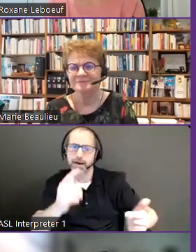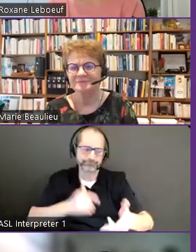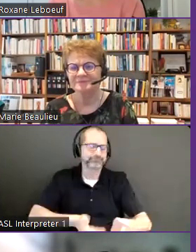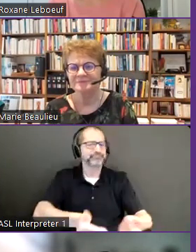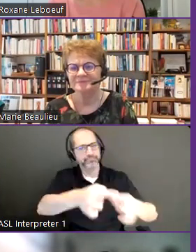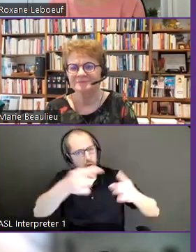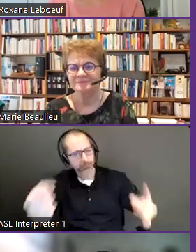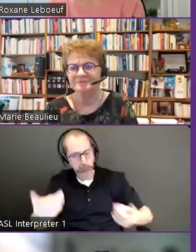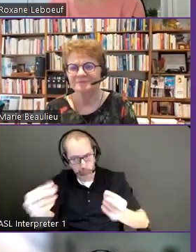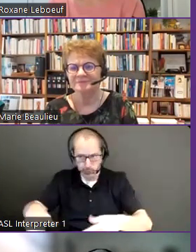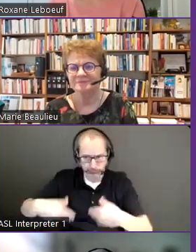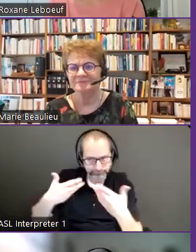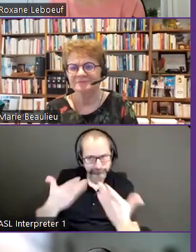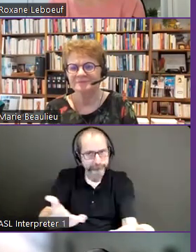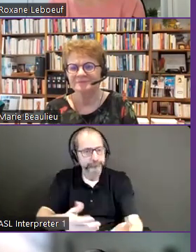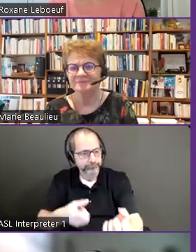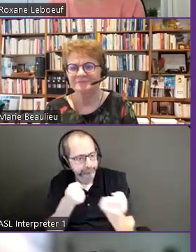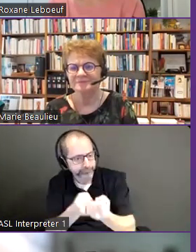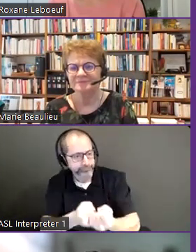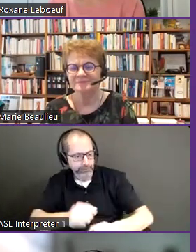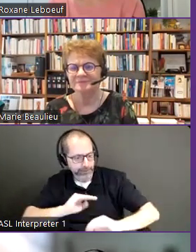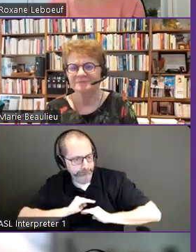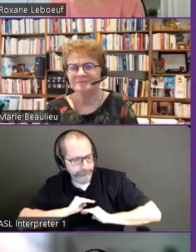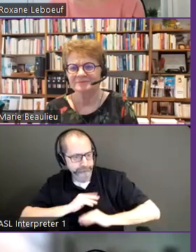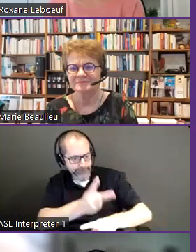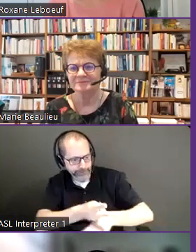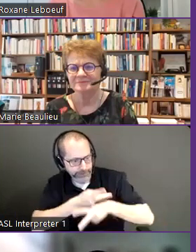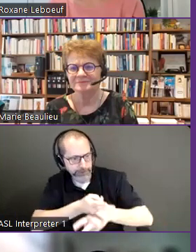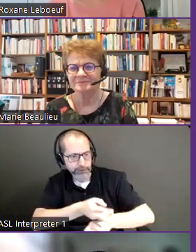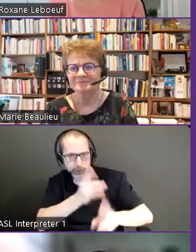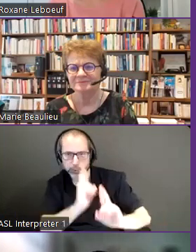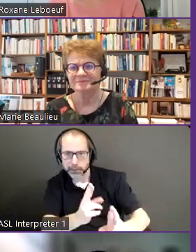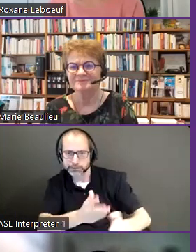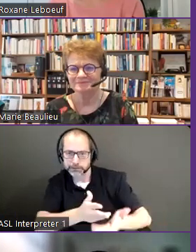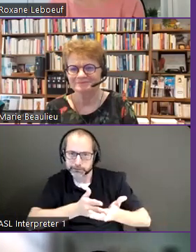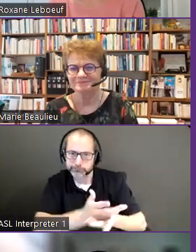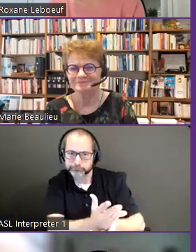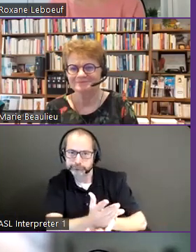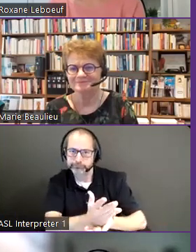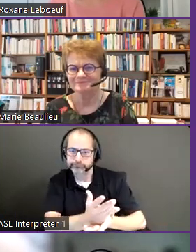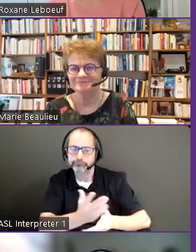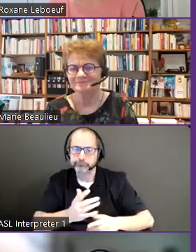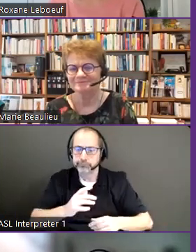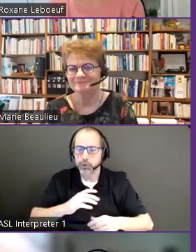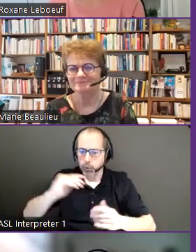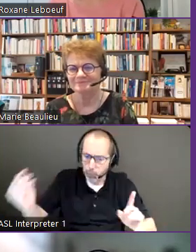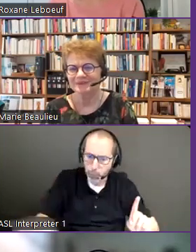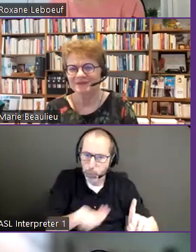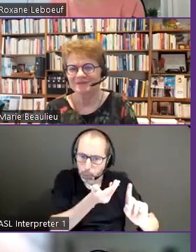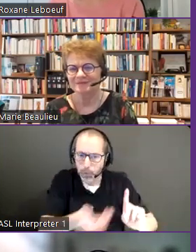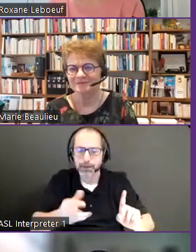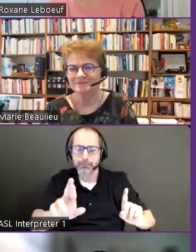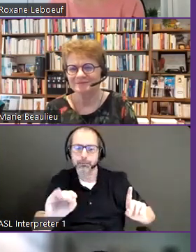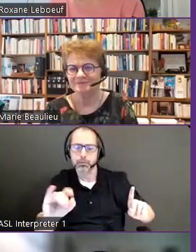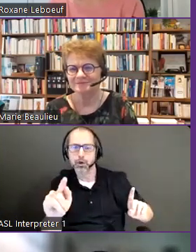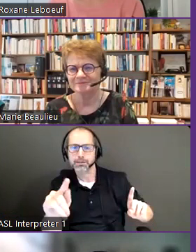respect for the rights and freedoms of older adults. So welcome, Roxanne. And we are also privileged to